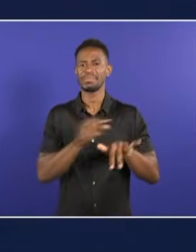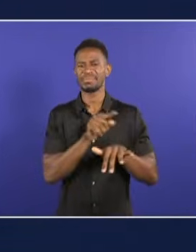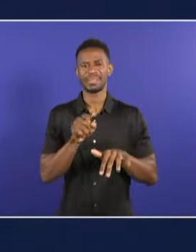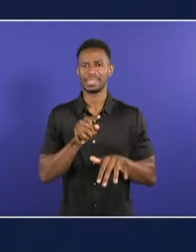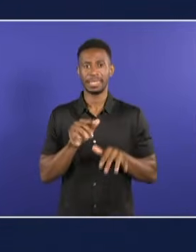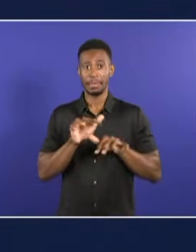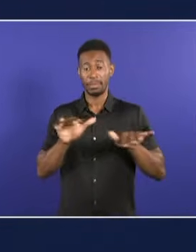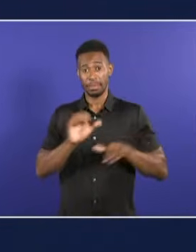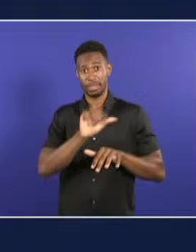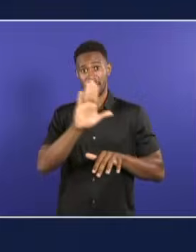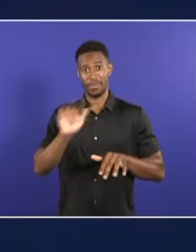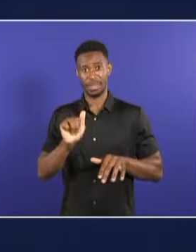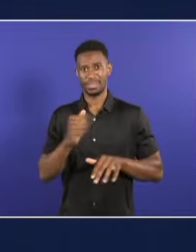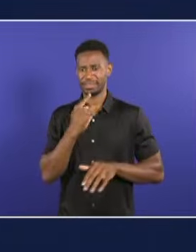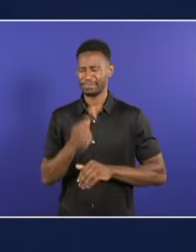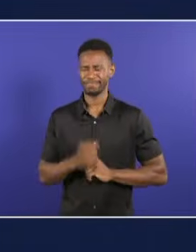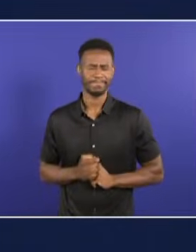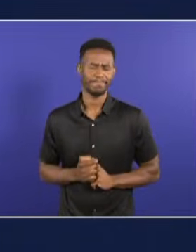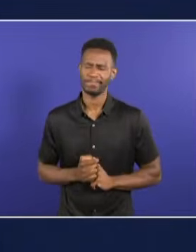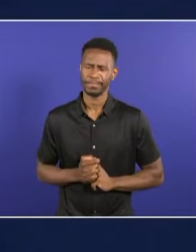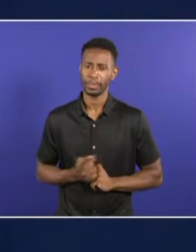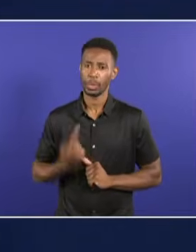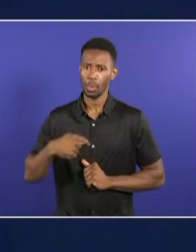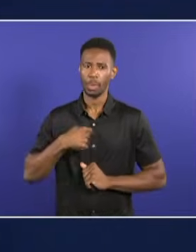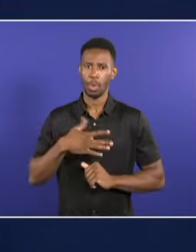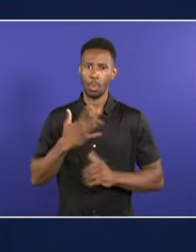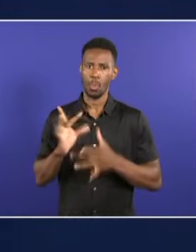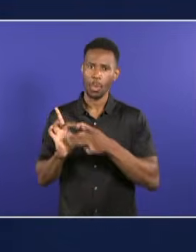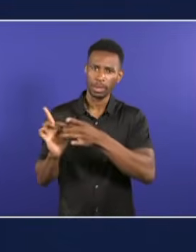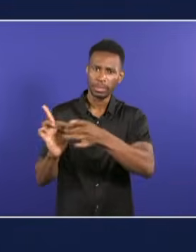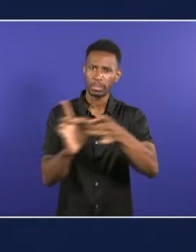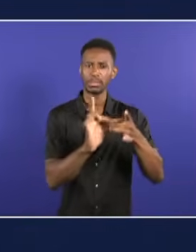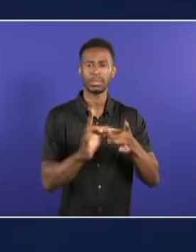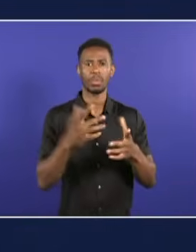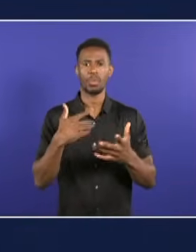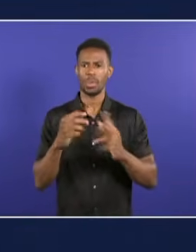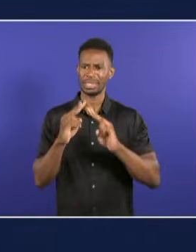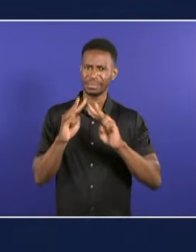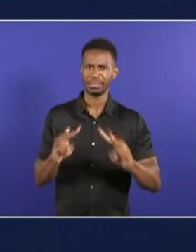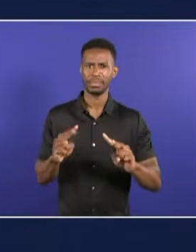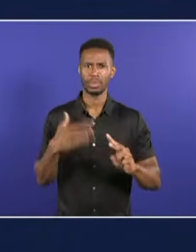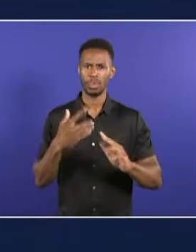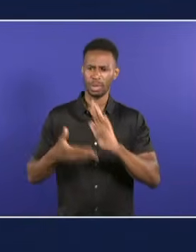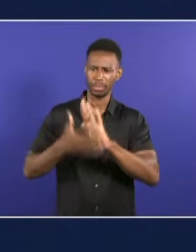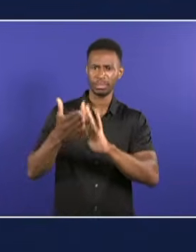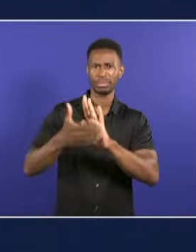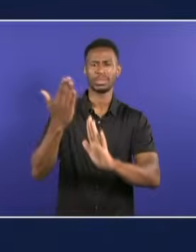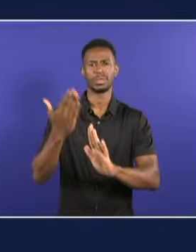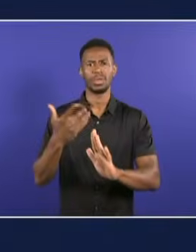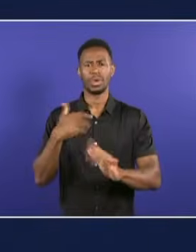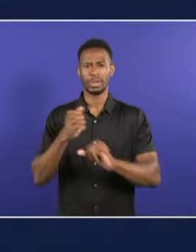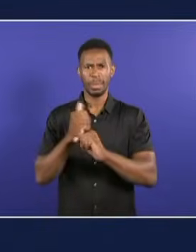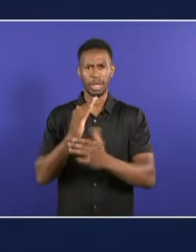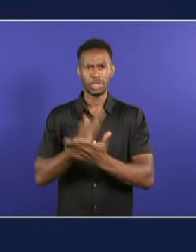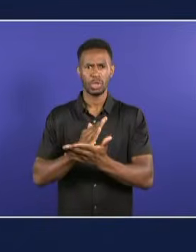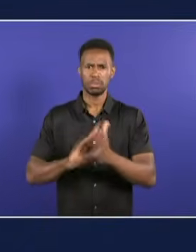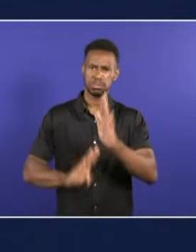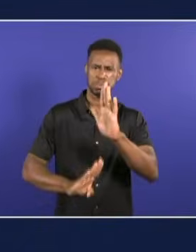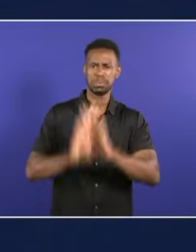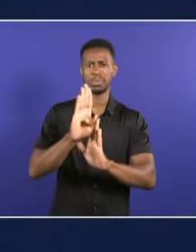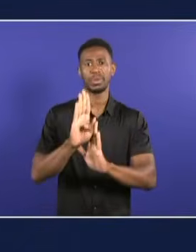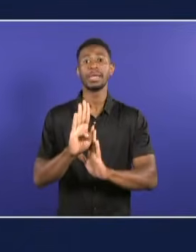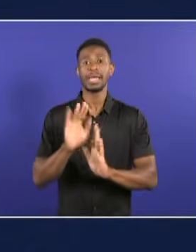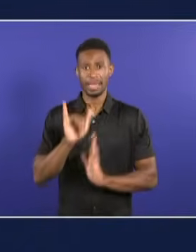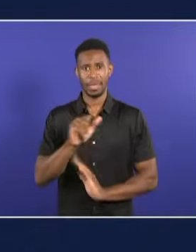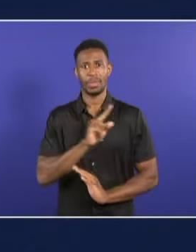cooperation, not chaos. And it exists because the alternative, which John painted for us so clearly and which has